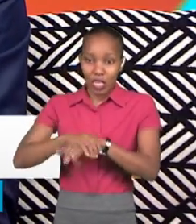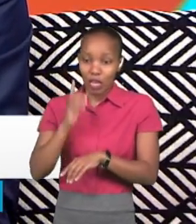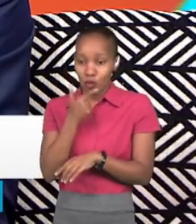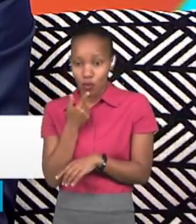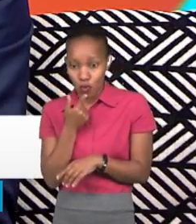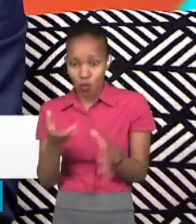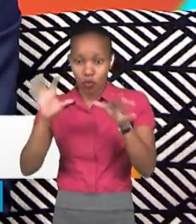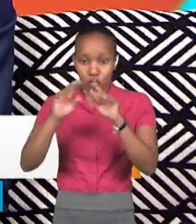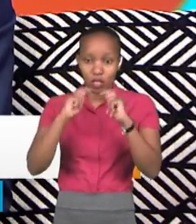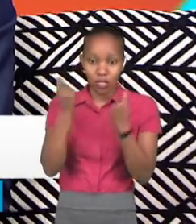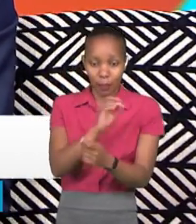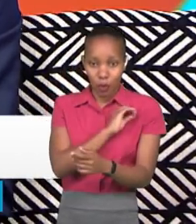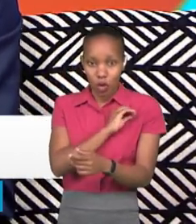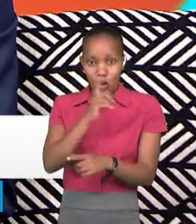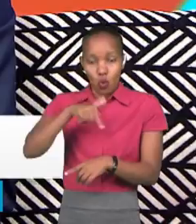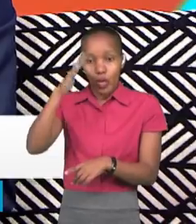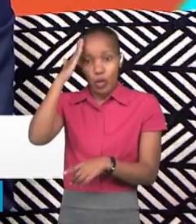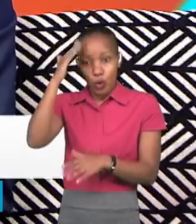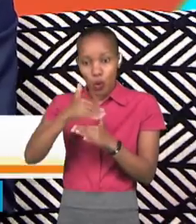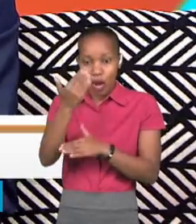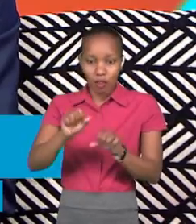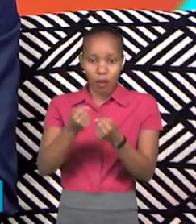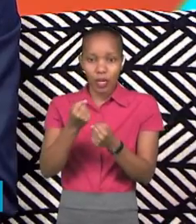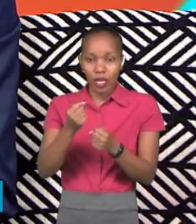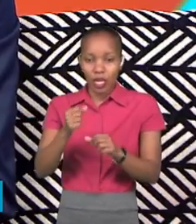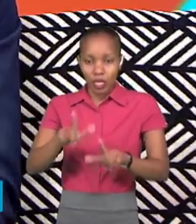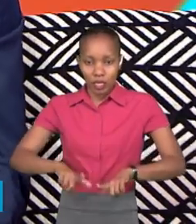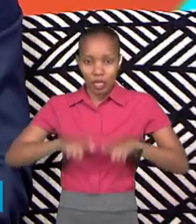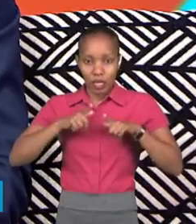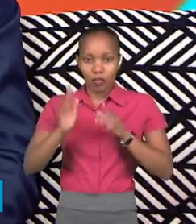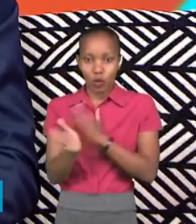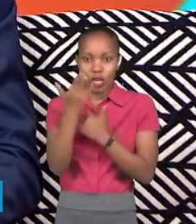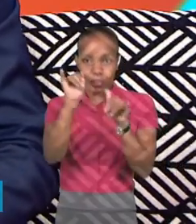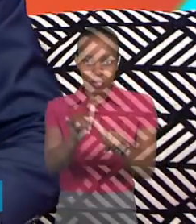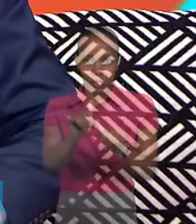board? That's actually what we need to know after the break. So stay tuned to Morning Live.